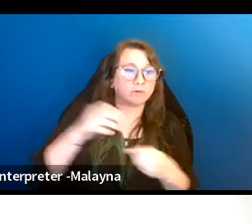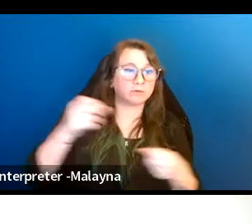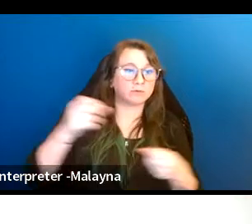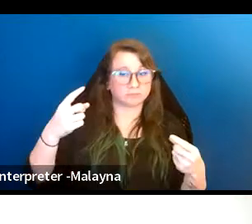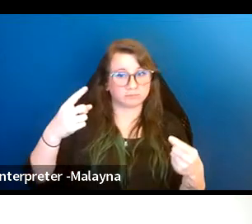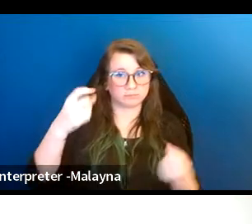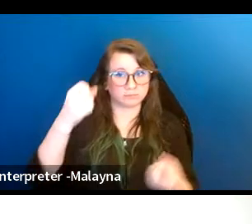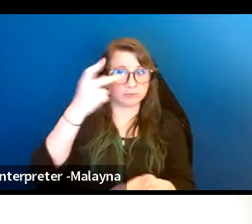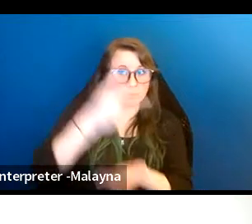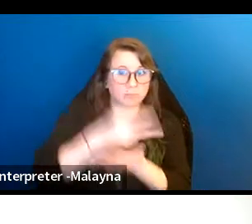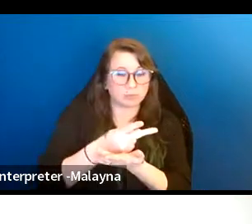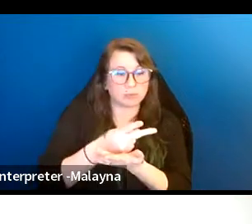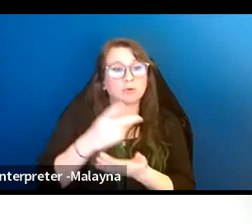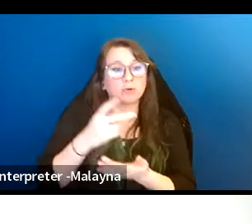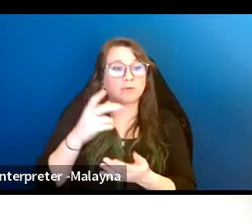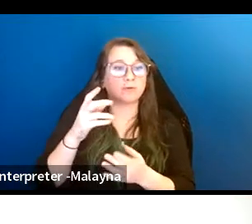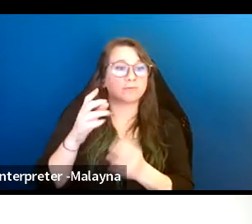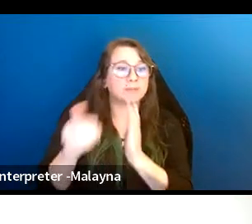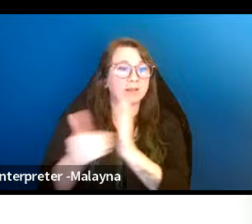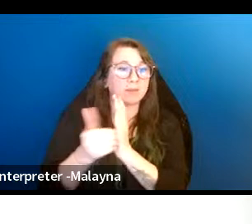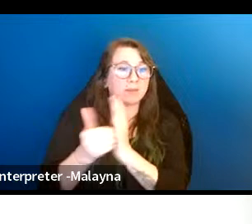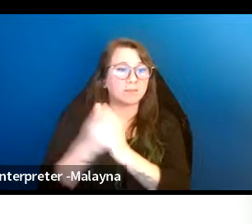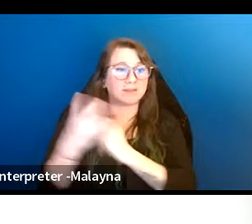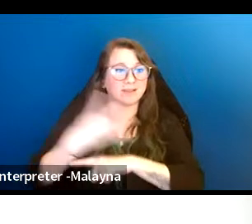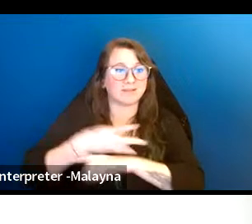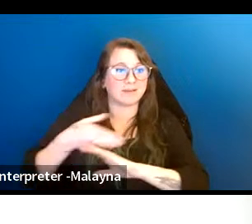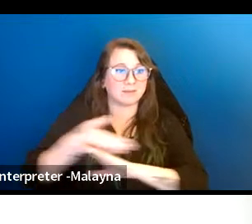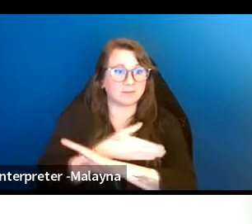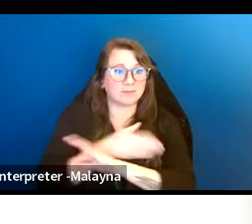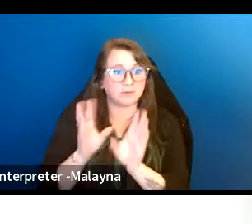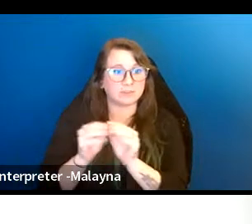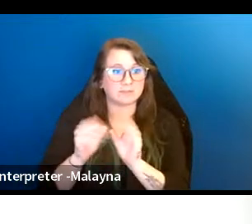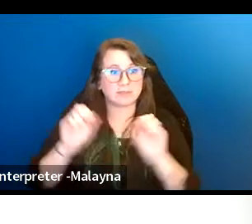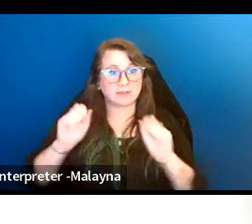in advance of this meeting. Can I get a second?